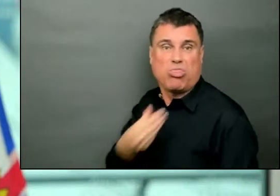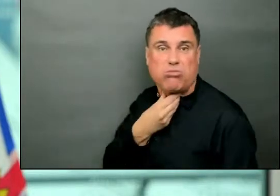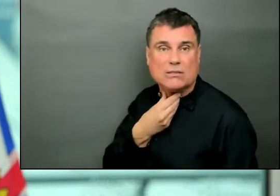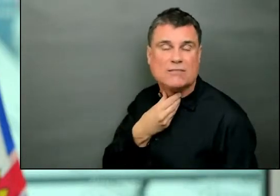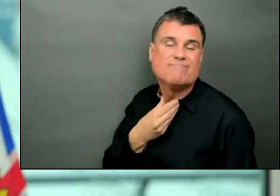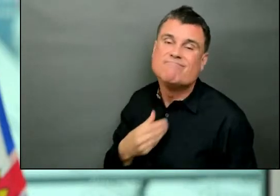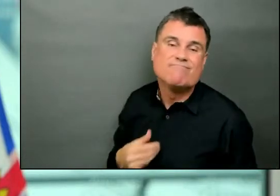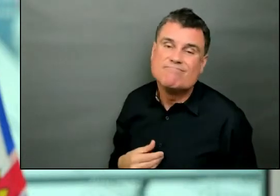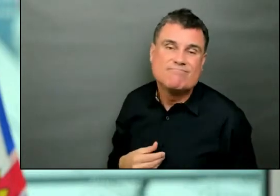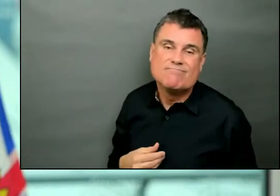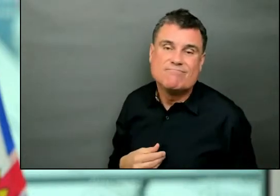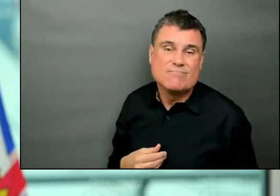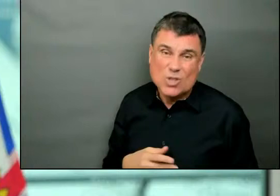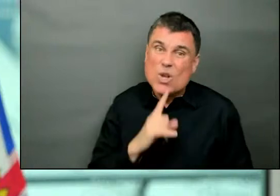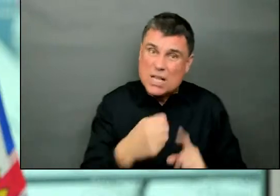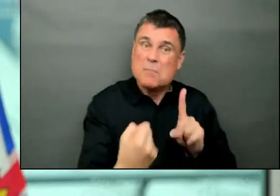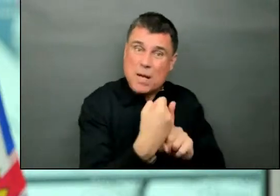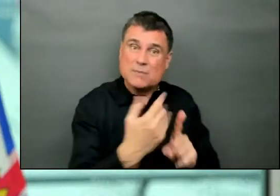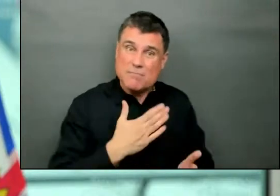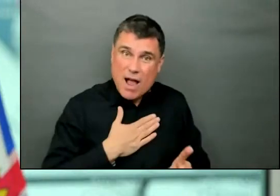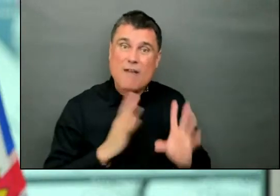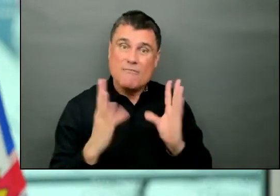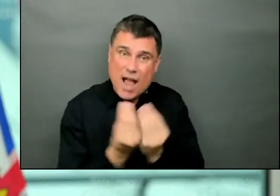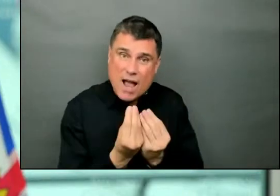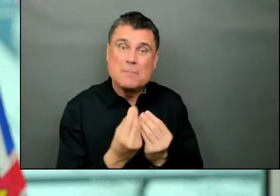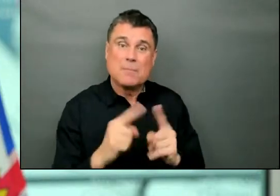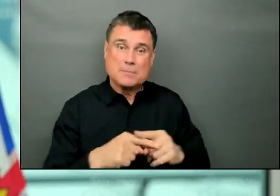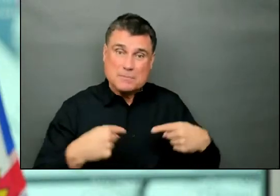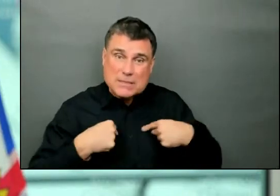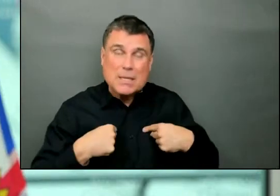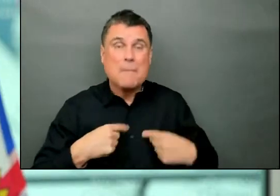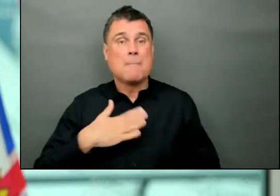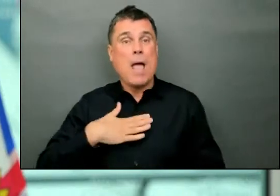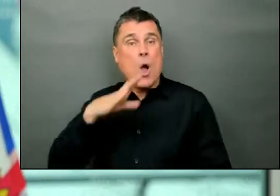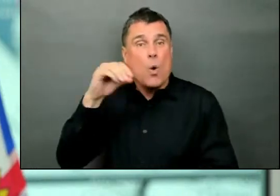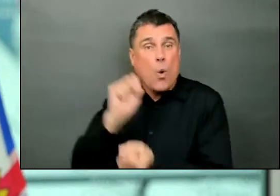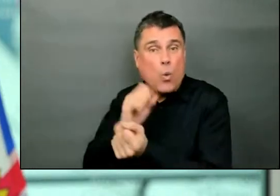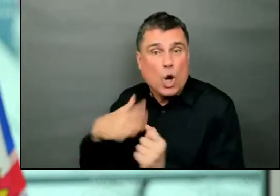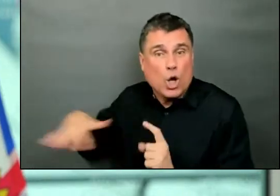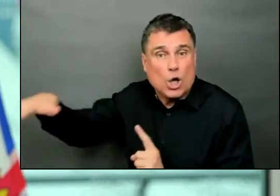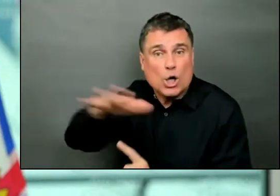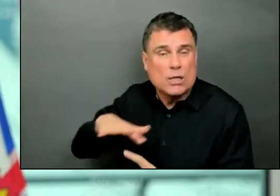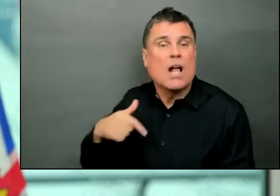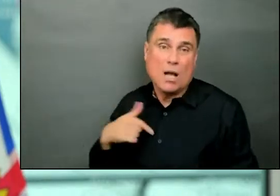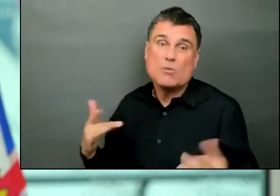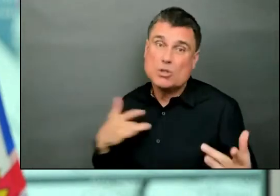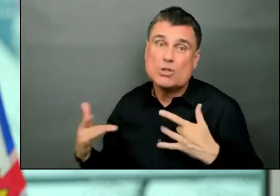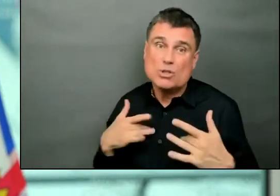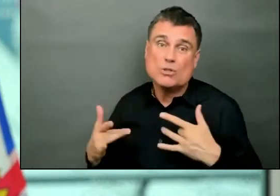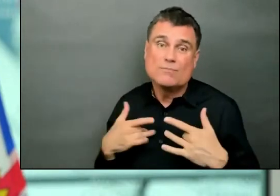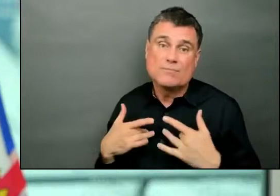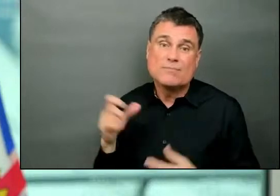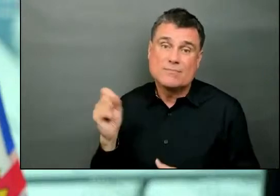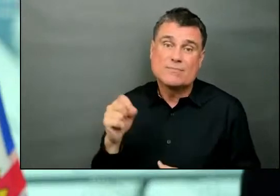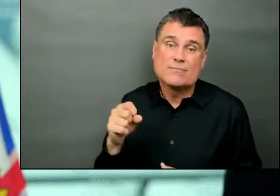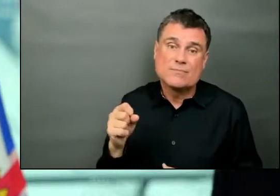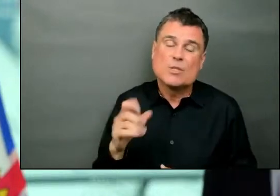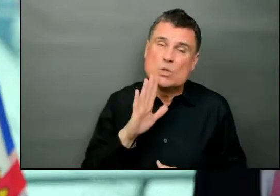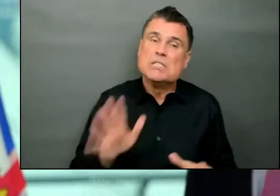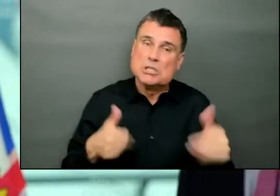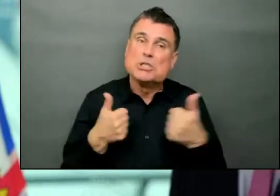my close contacts and their concerns. So that's the most challenging piece right now.